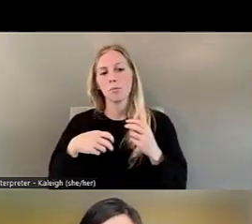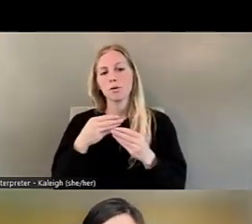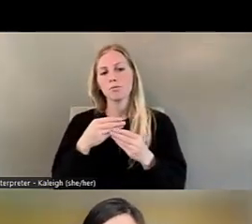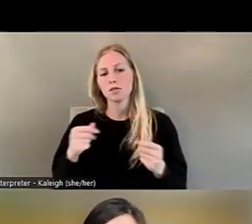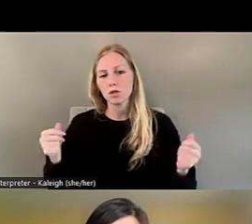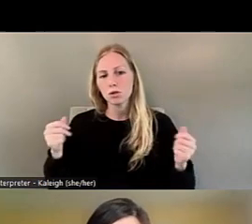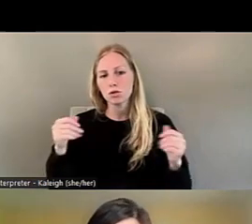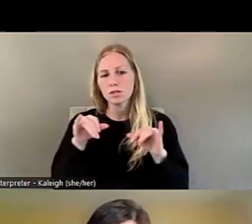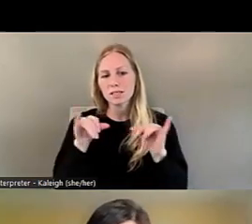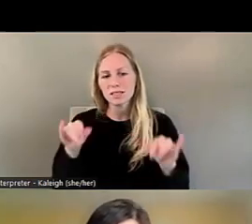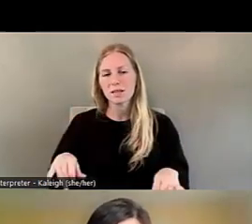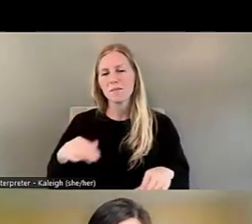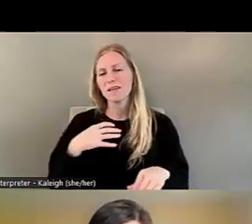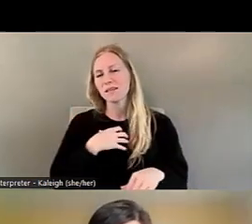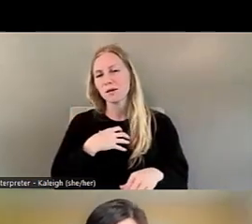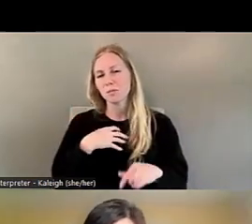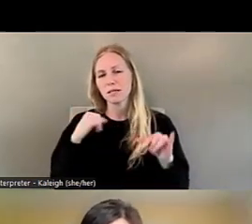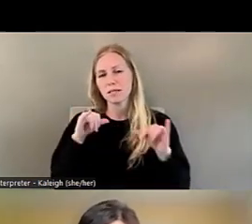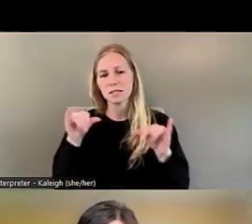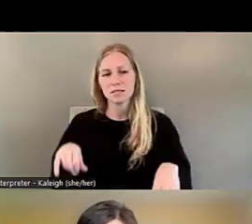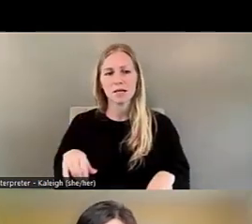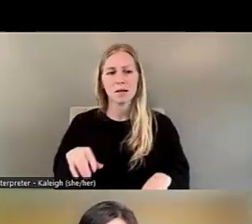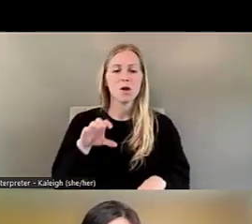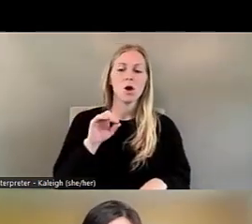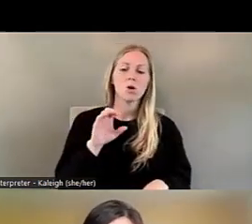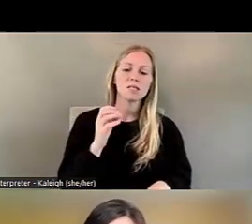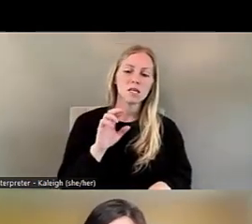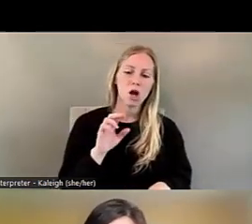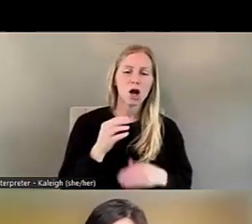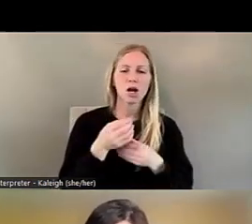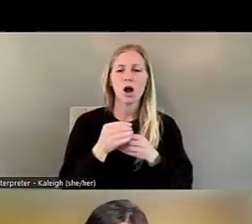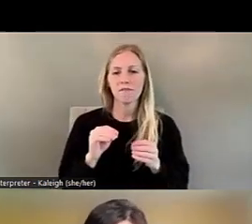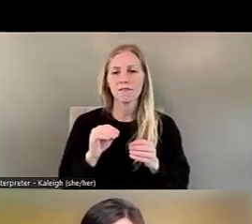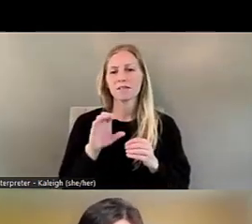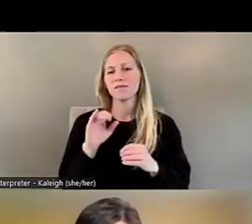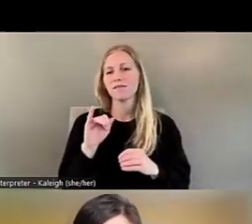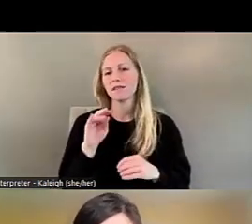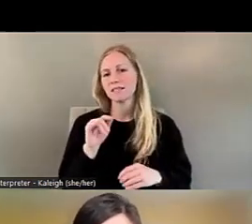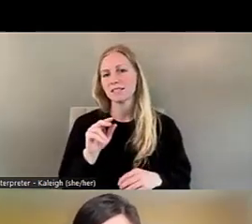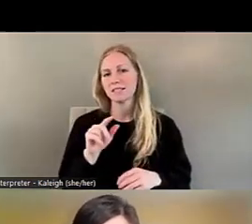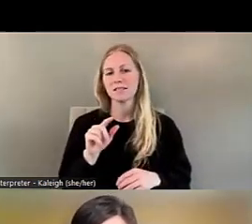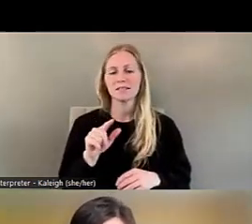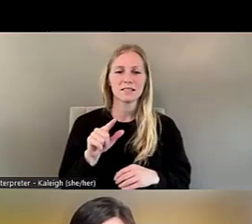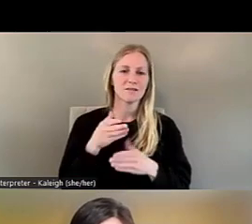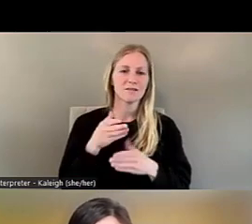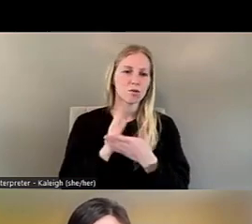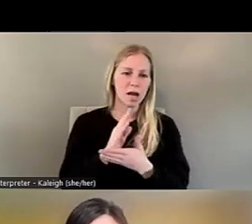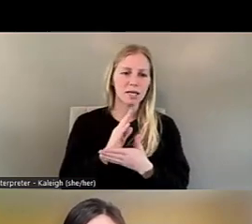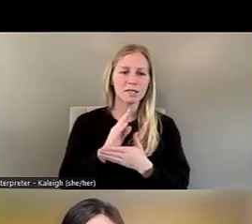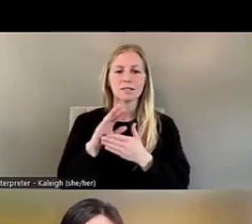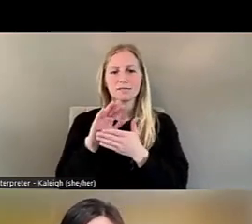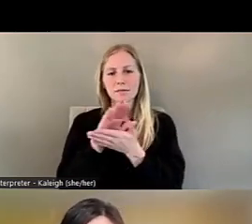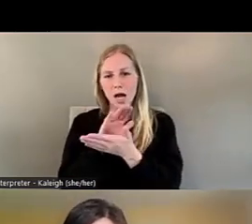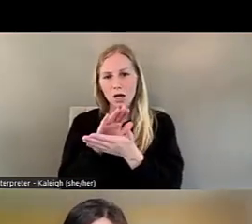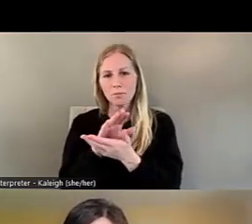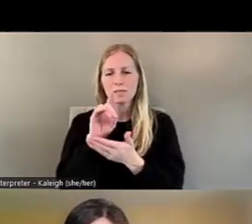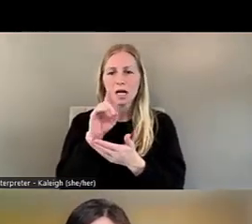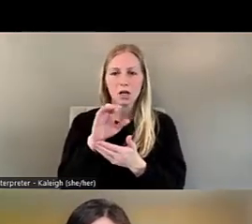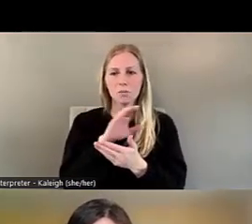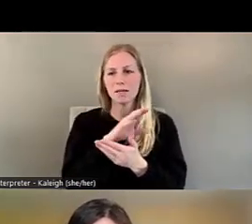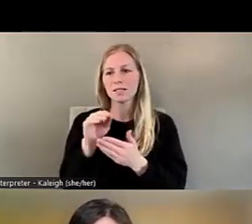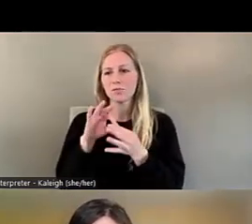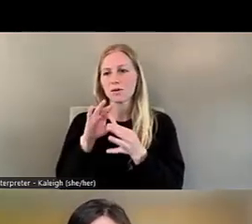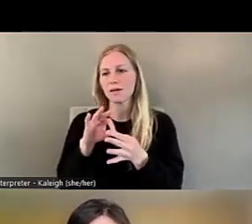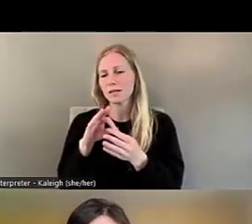system, a few OCR, Office of Civil Rights, guidance documents and related materials, and then